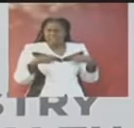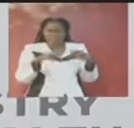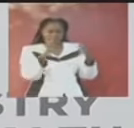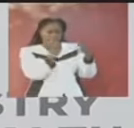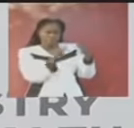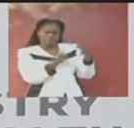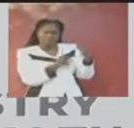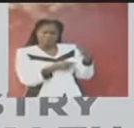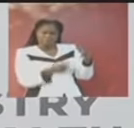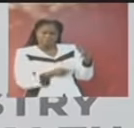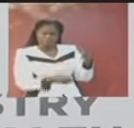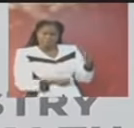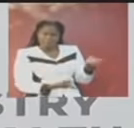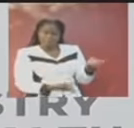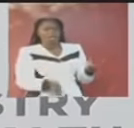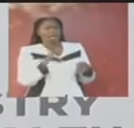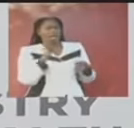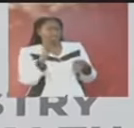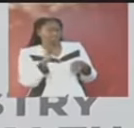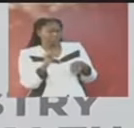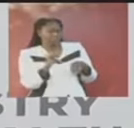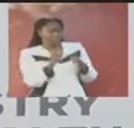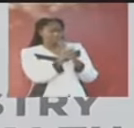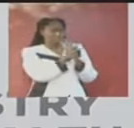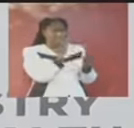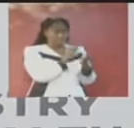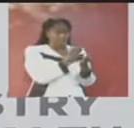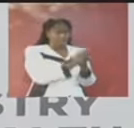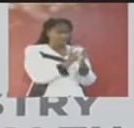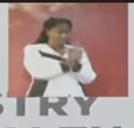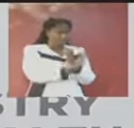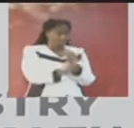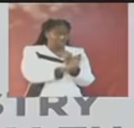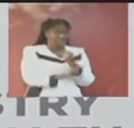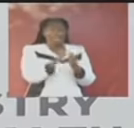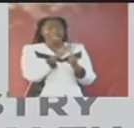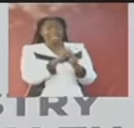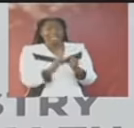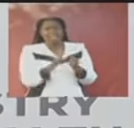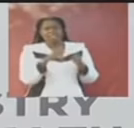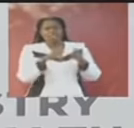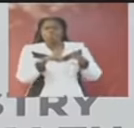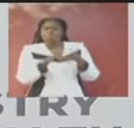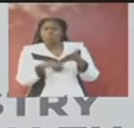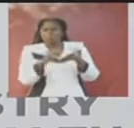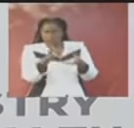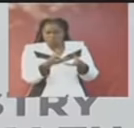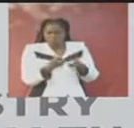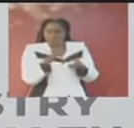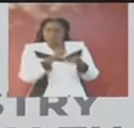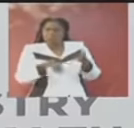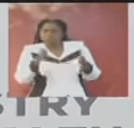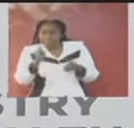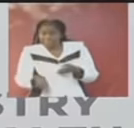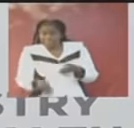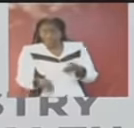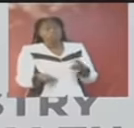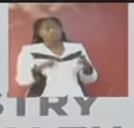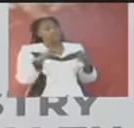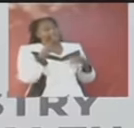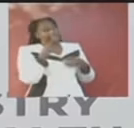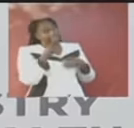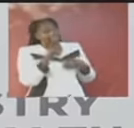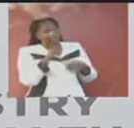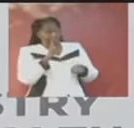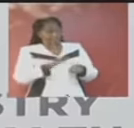services, infection prevention and control practices was circulated to all members. We gave them a certain deadline,